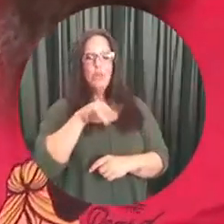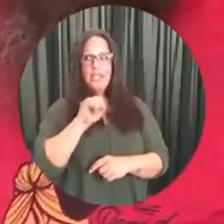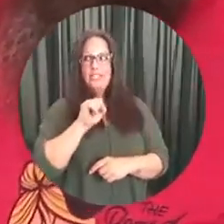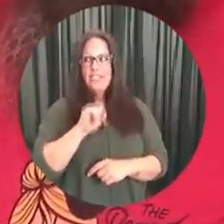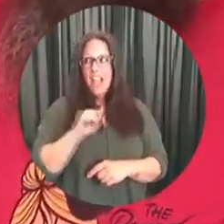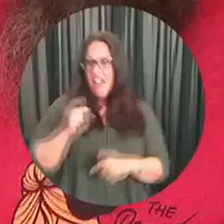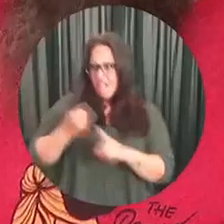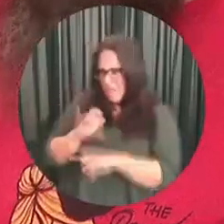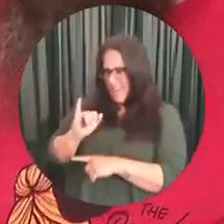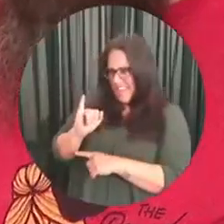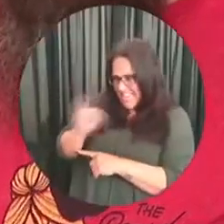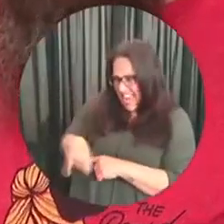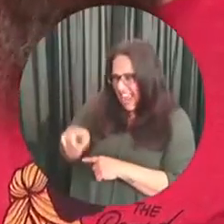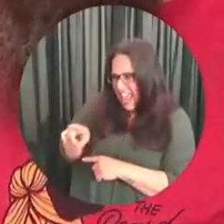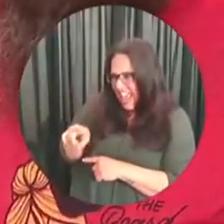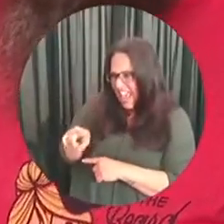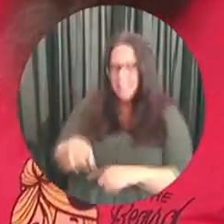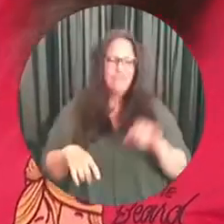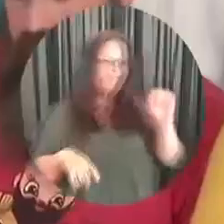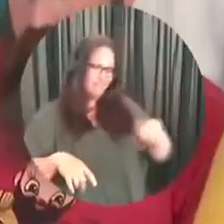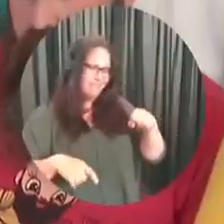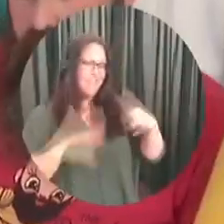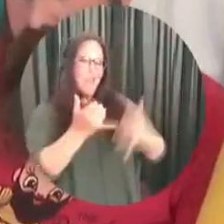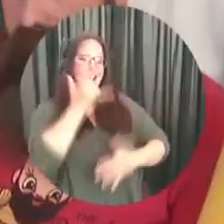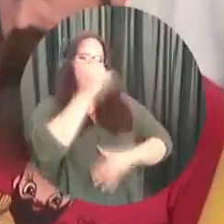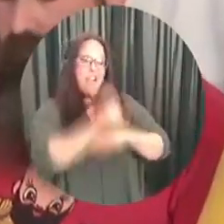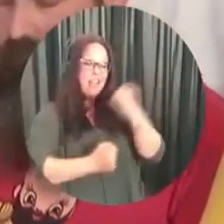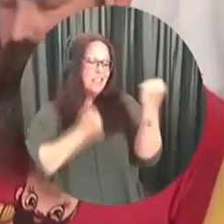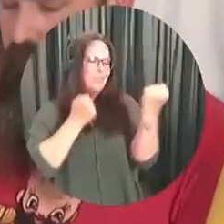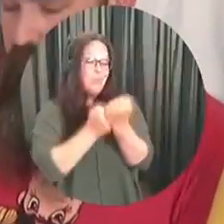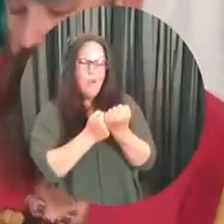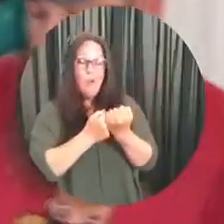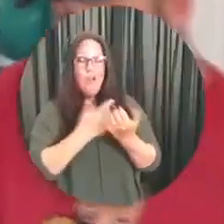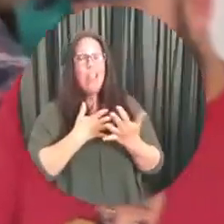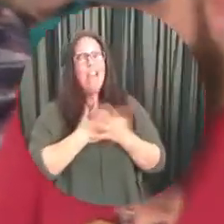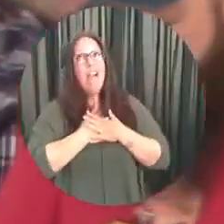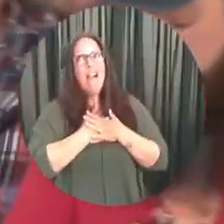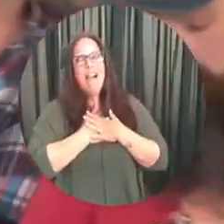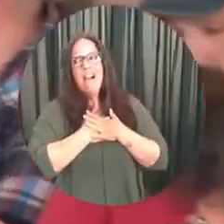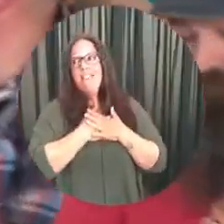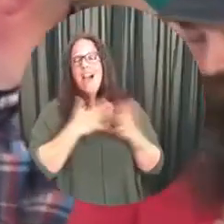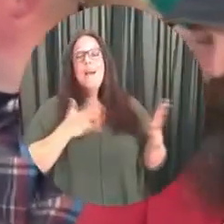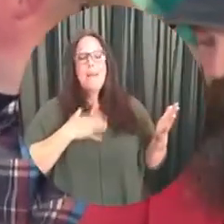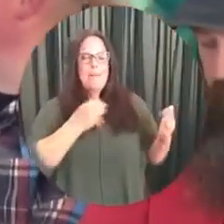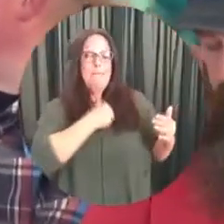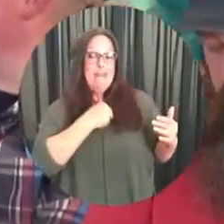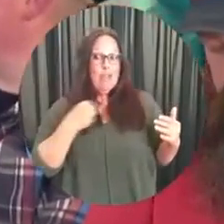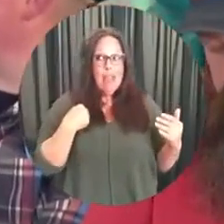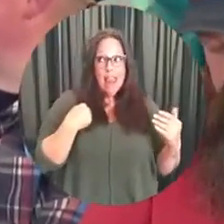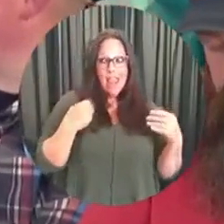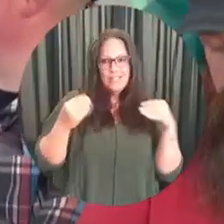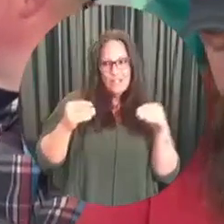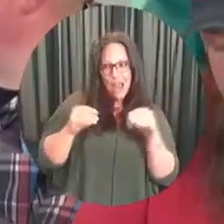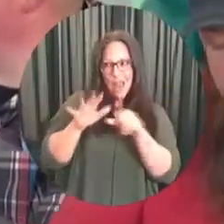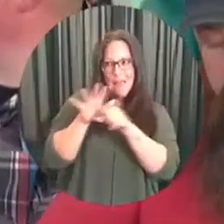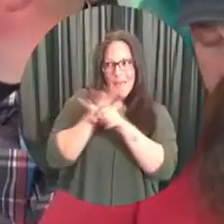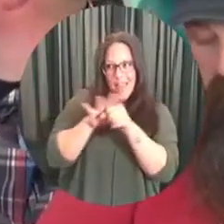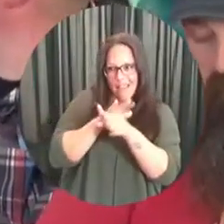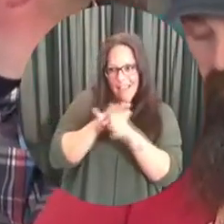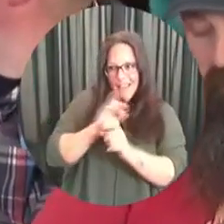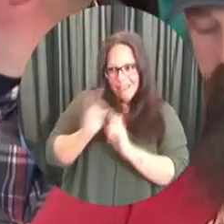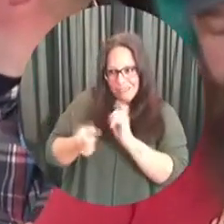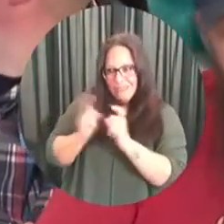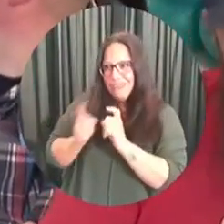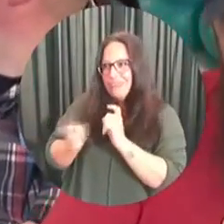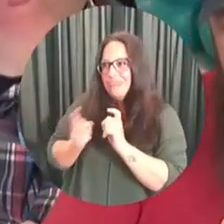she wanted to call and support. So I love your tribe, guys. Okay, my Marietta shops, let's still challenge them because there's so many shops in Marietta. Okay,